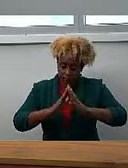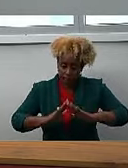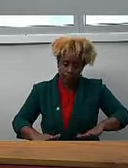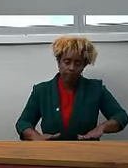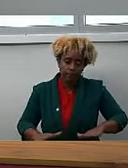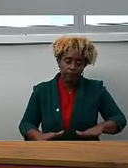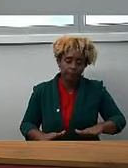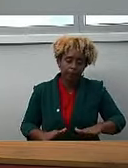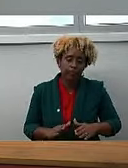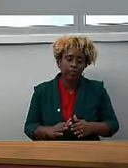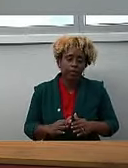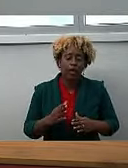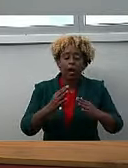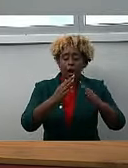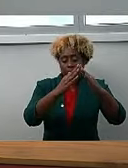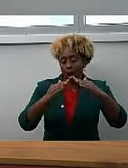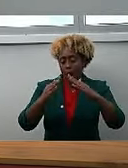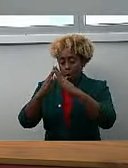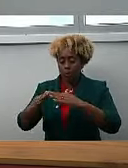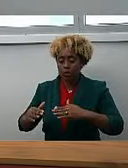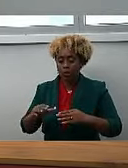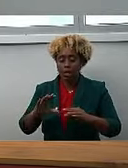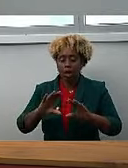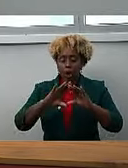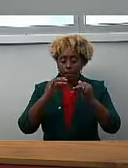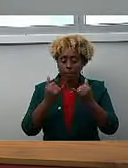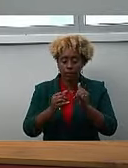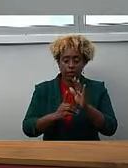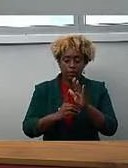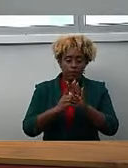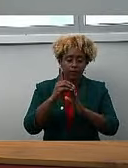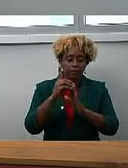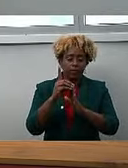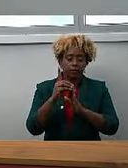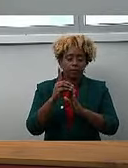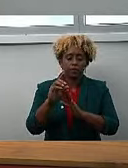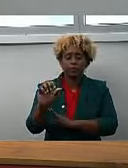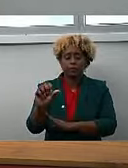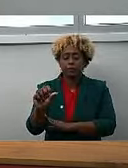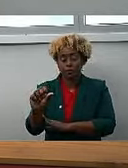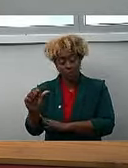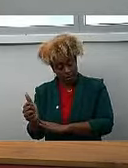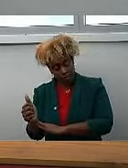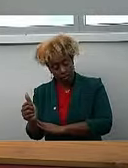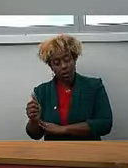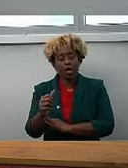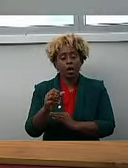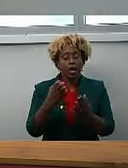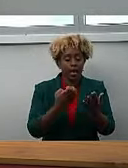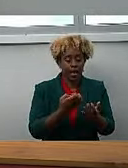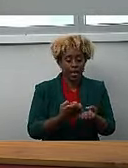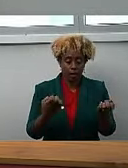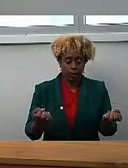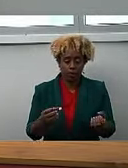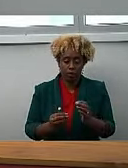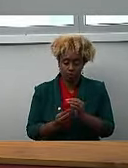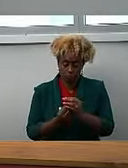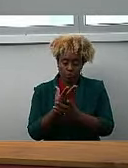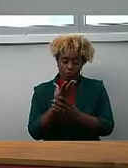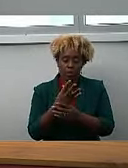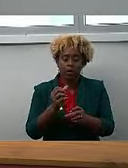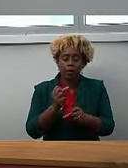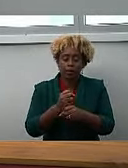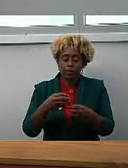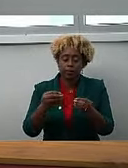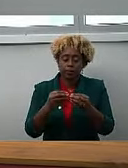Nine, housing and community development. 10, economic growth and job creation. 11, the